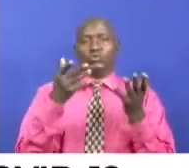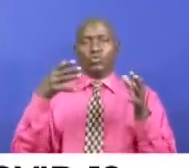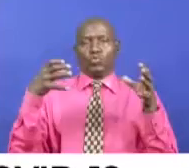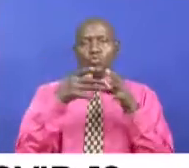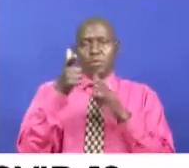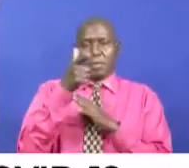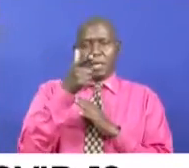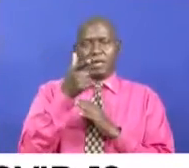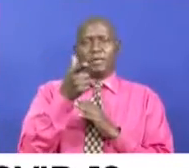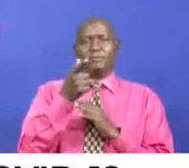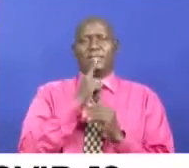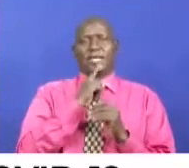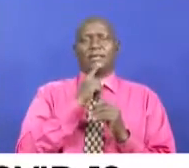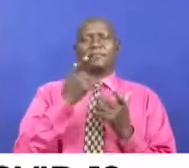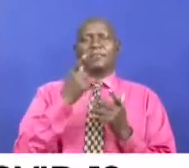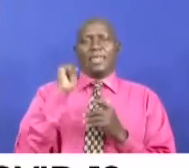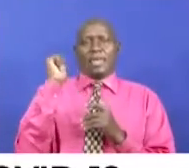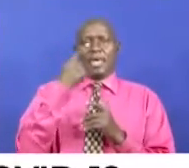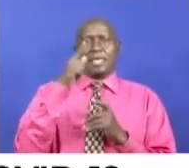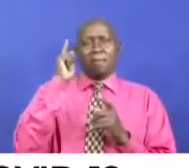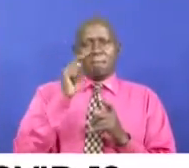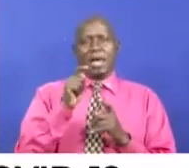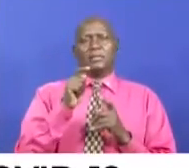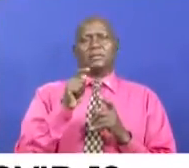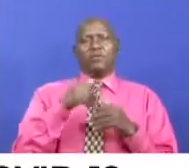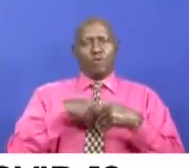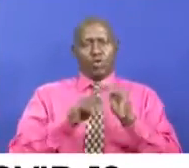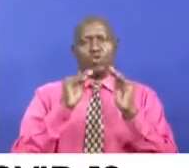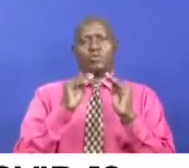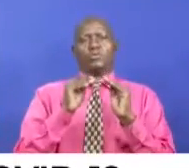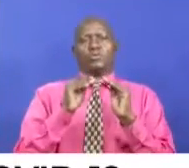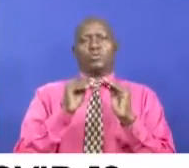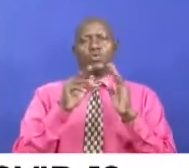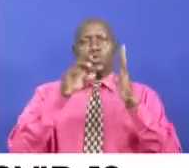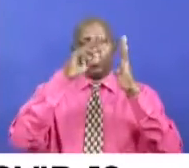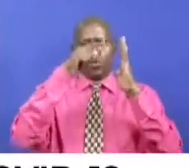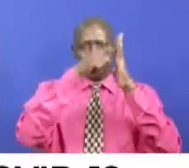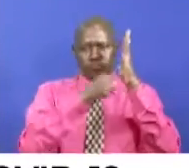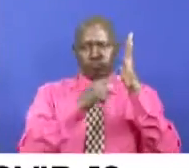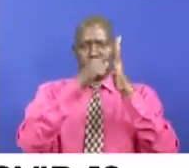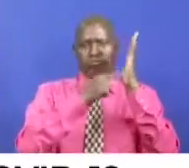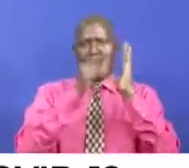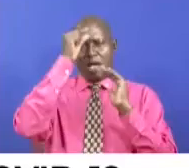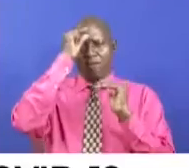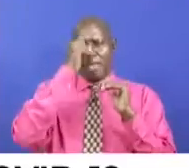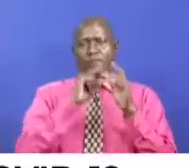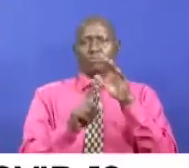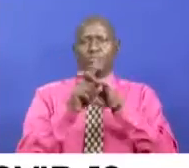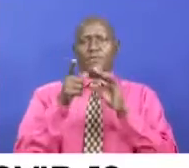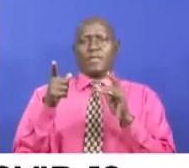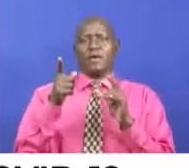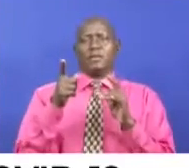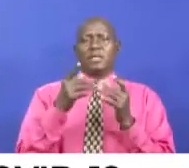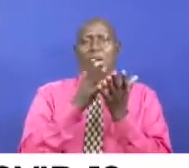virus, Kenyans need to adhere to the simple behavioral and hygiene measures the government has put in place, which include washing of hands, wearing